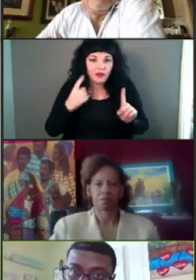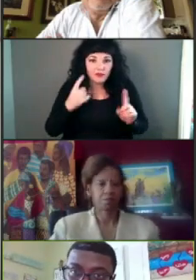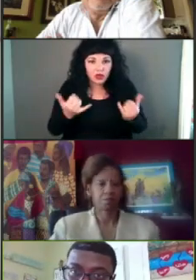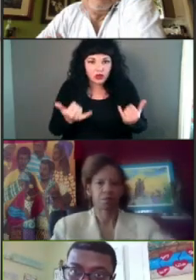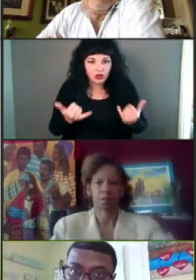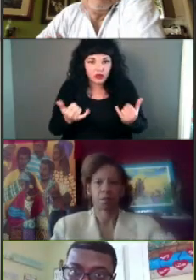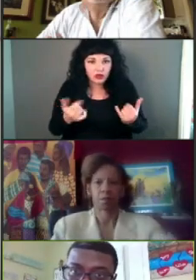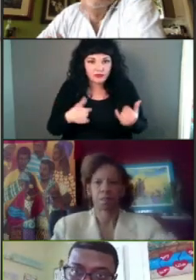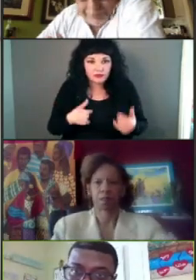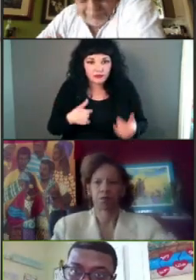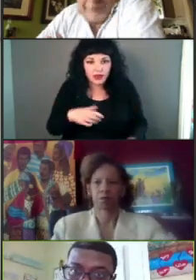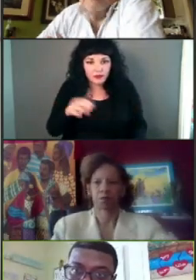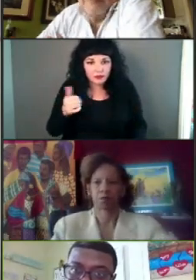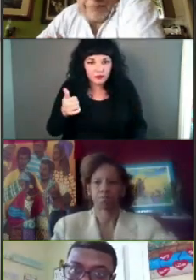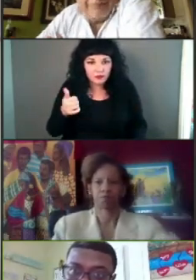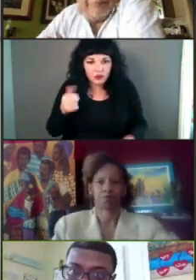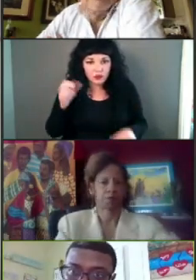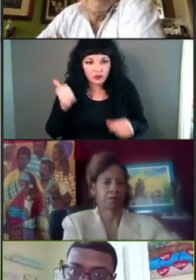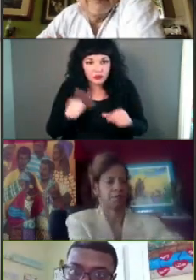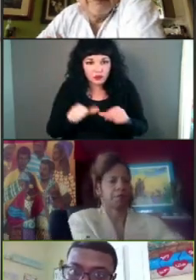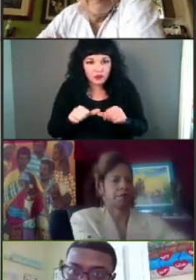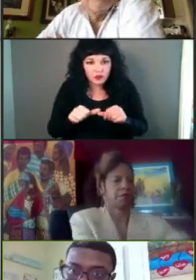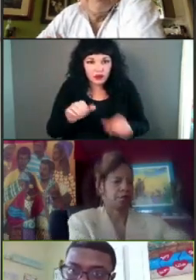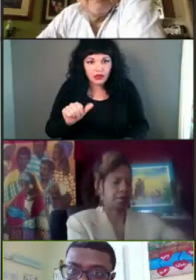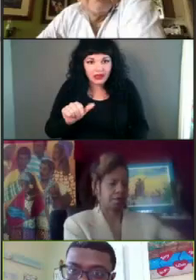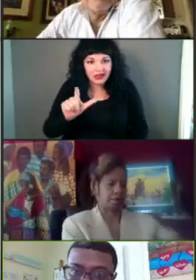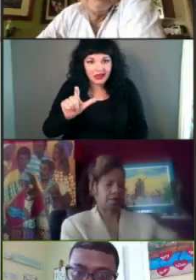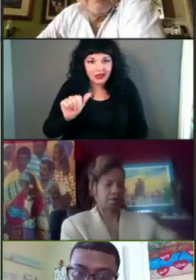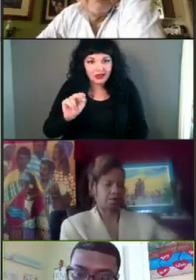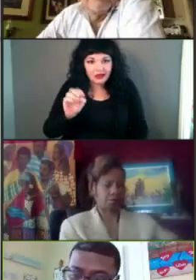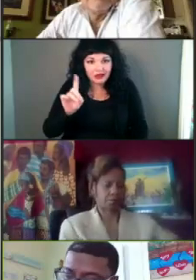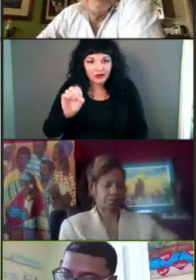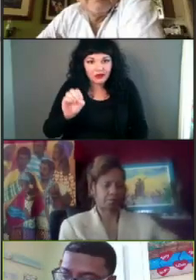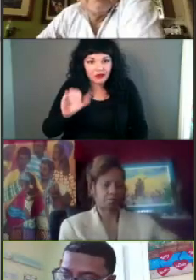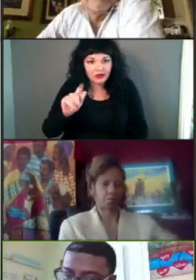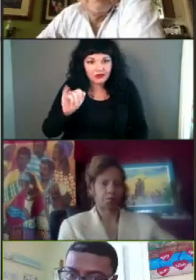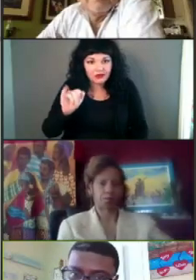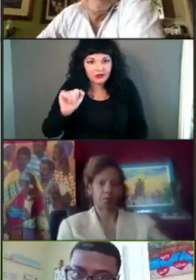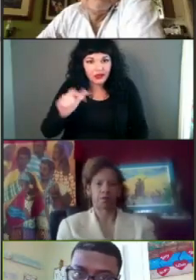Philando Castile because I am a married husband to Shay Alicia Hicks Whitfield.